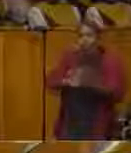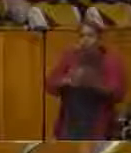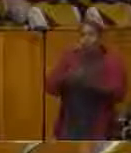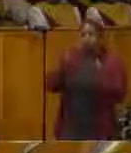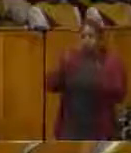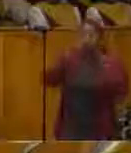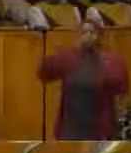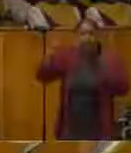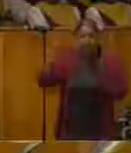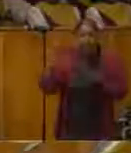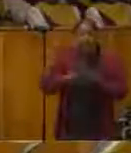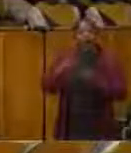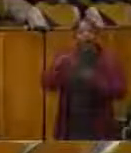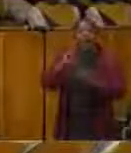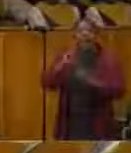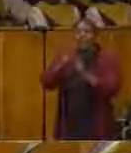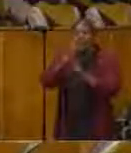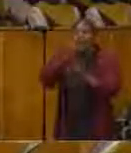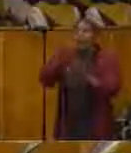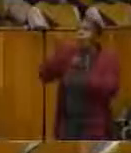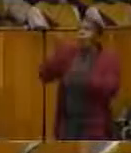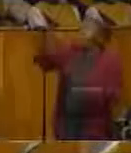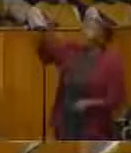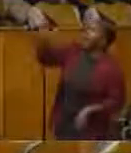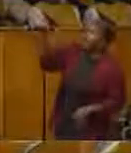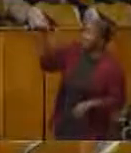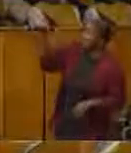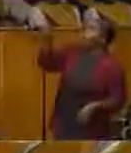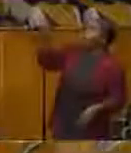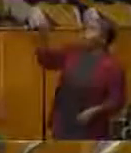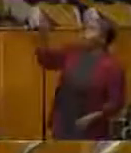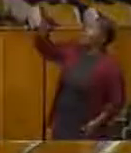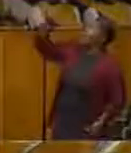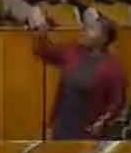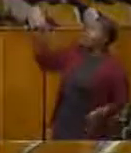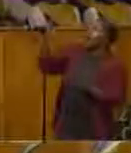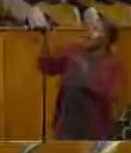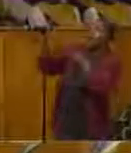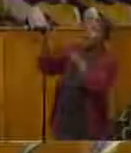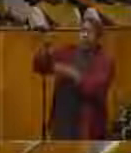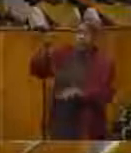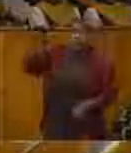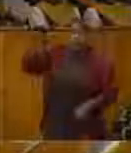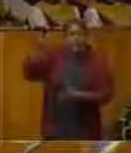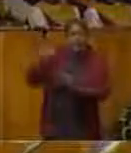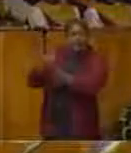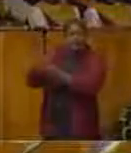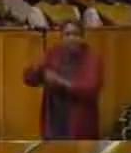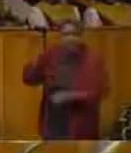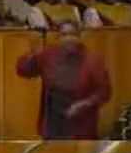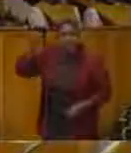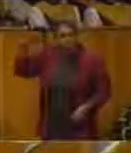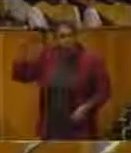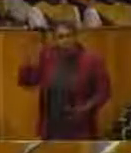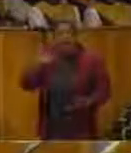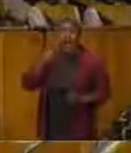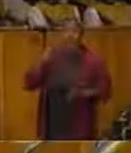way. I give because I want him to know in him alone do I trust and obey. I give